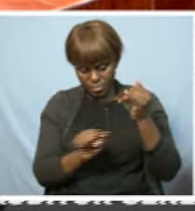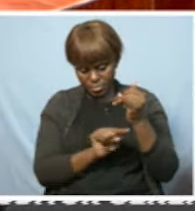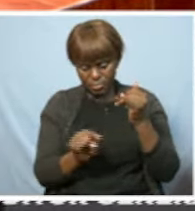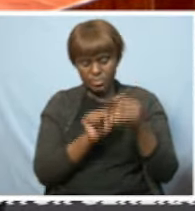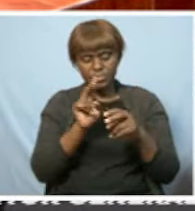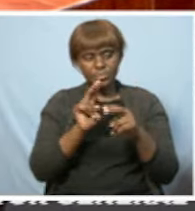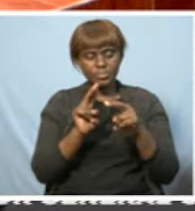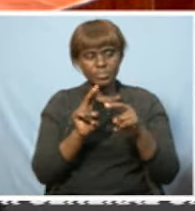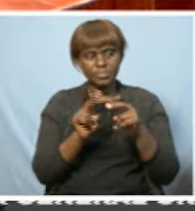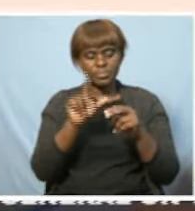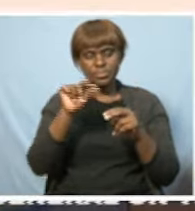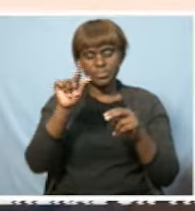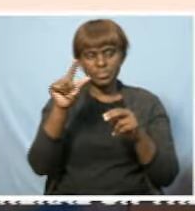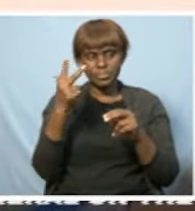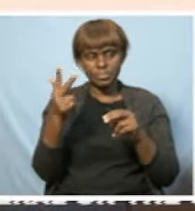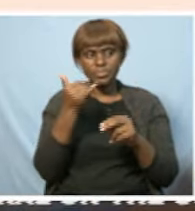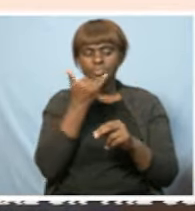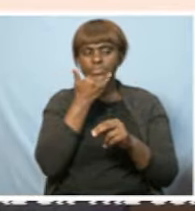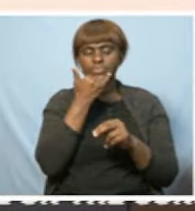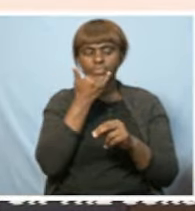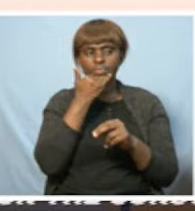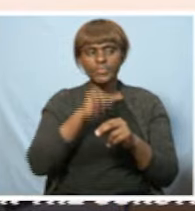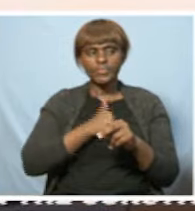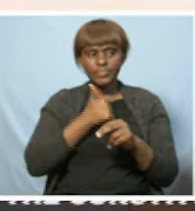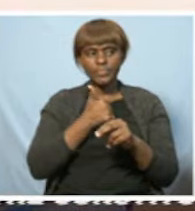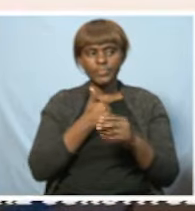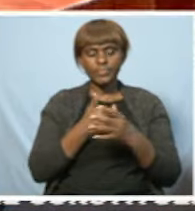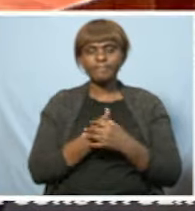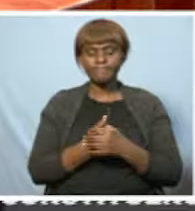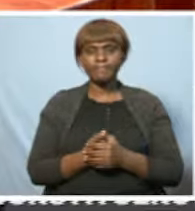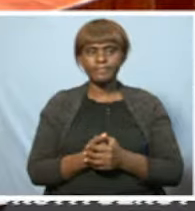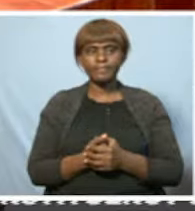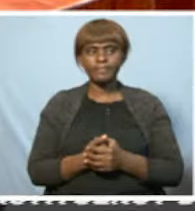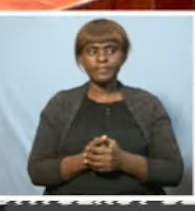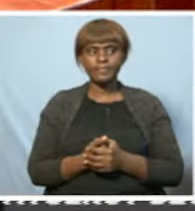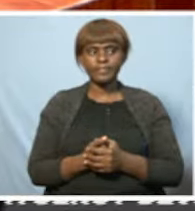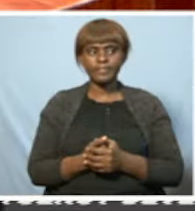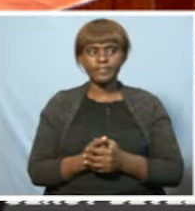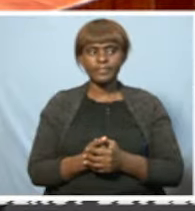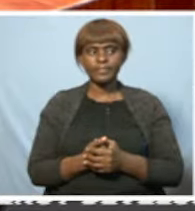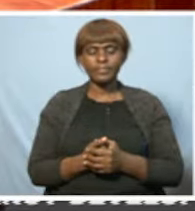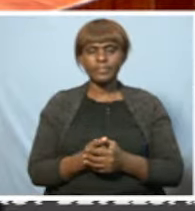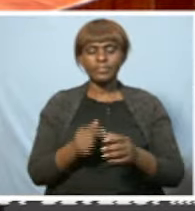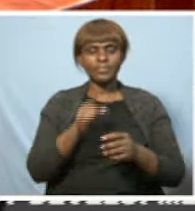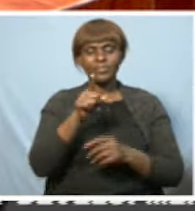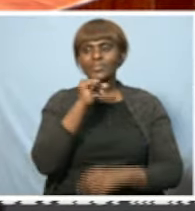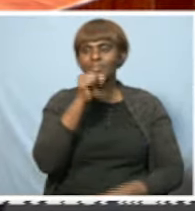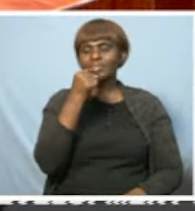date showed 2023. It was an error on our part. So why are you saying that it looks like a 4, but